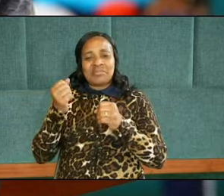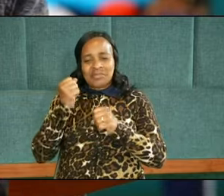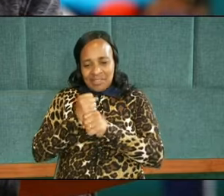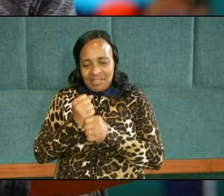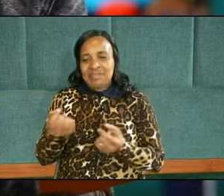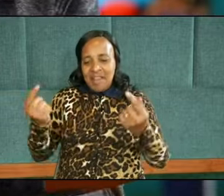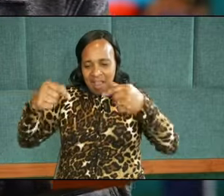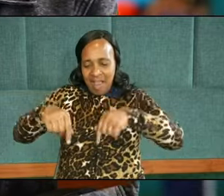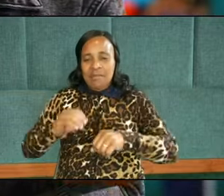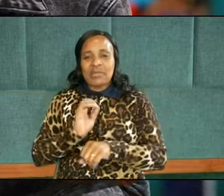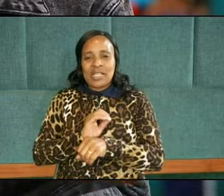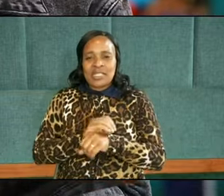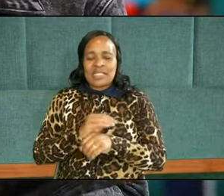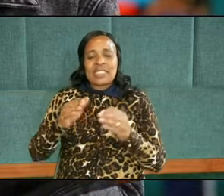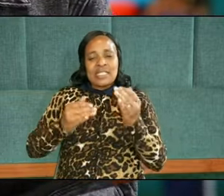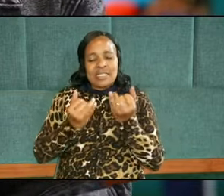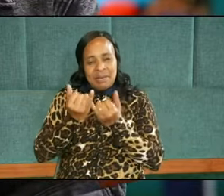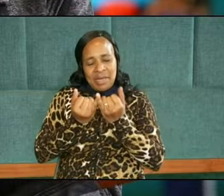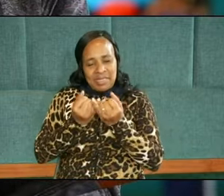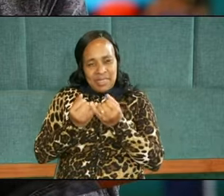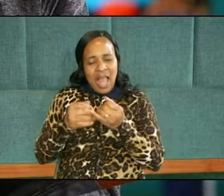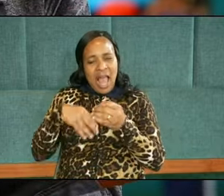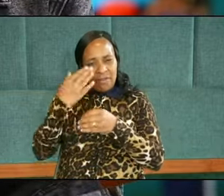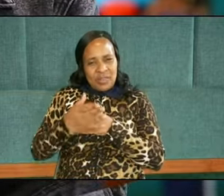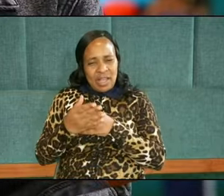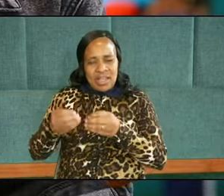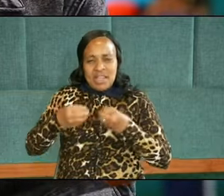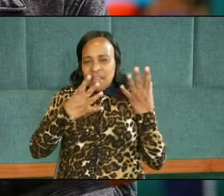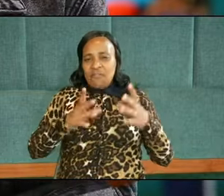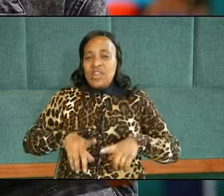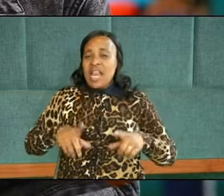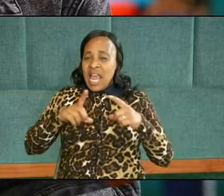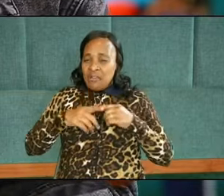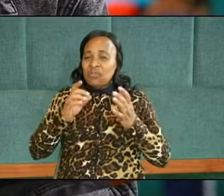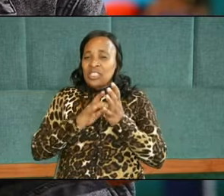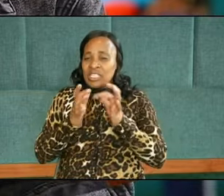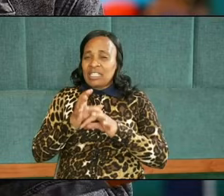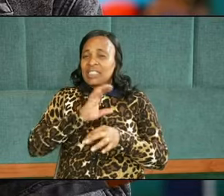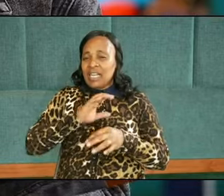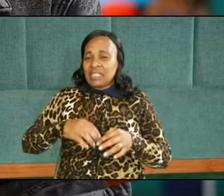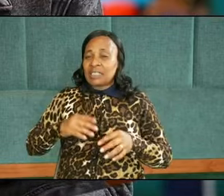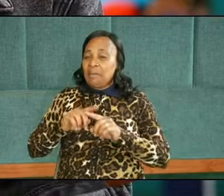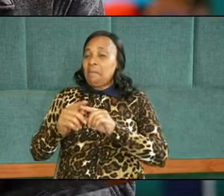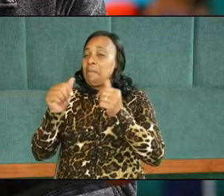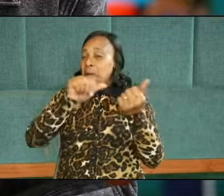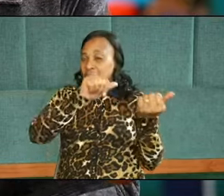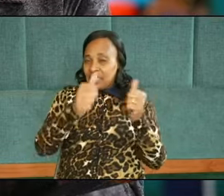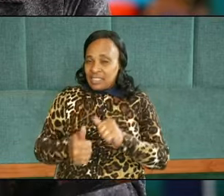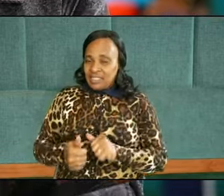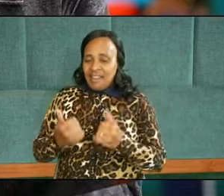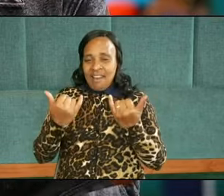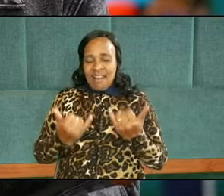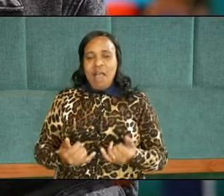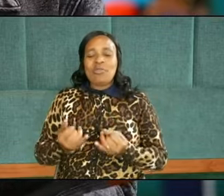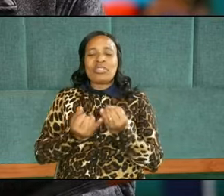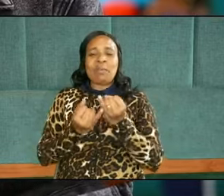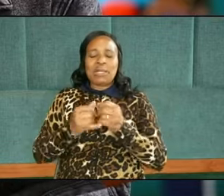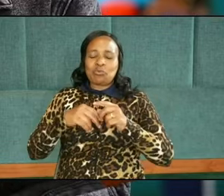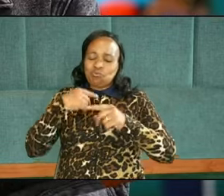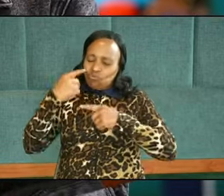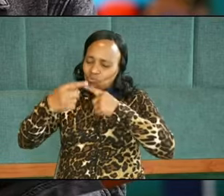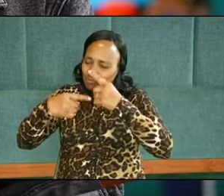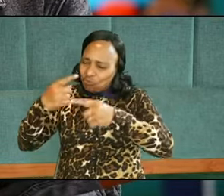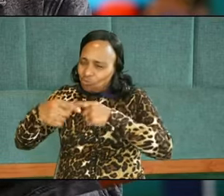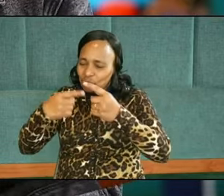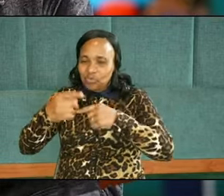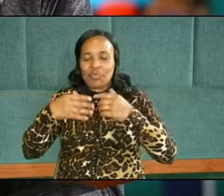church. And the Sabbath after that, he gave his life to Christ and was baptized. Now the Sabbaths continued and they were